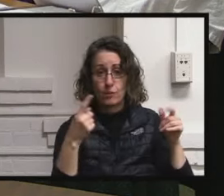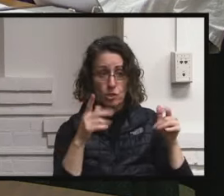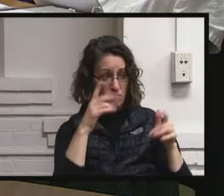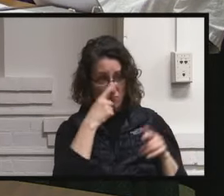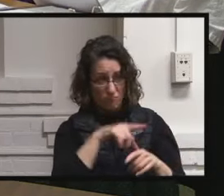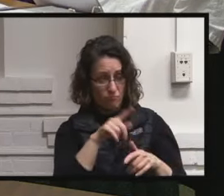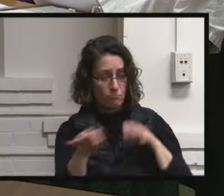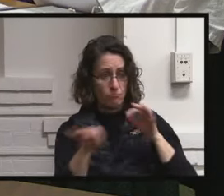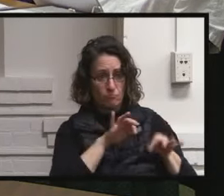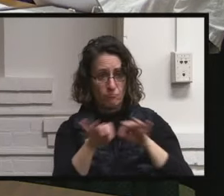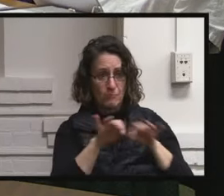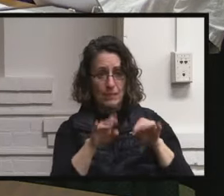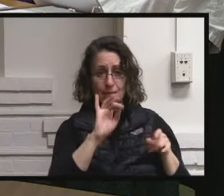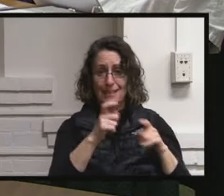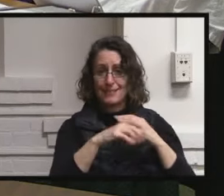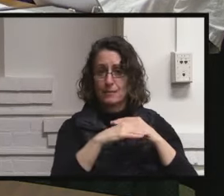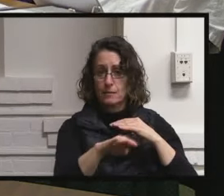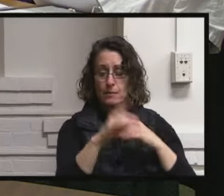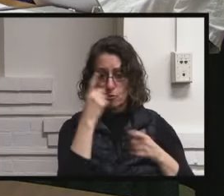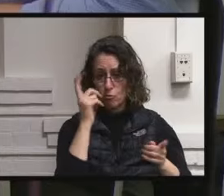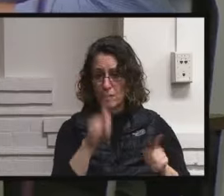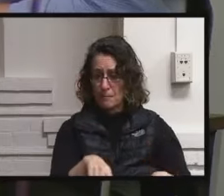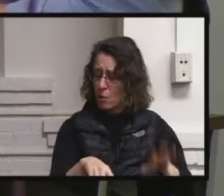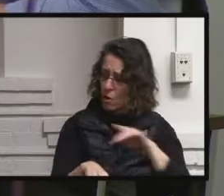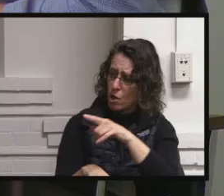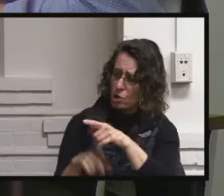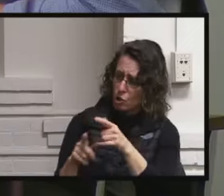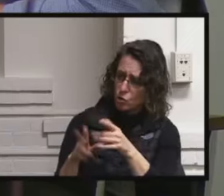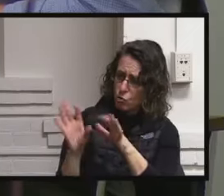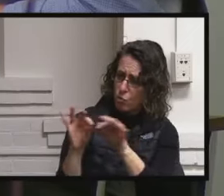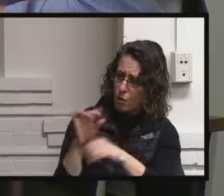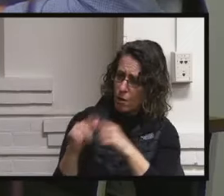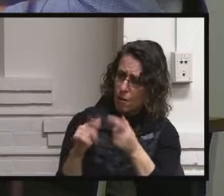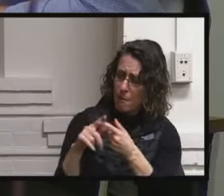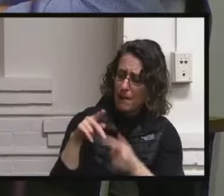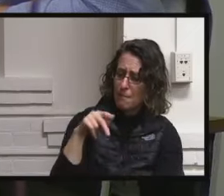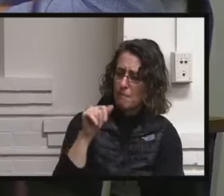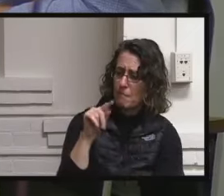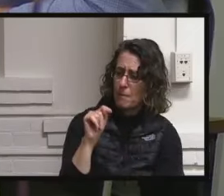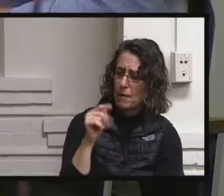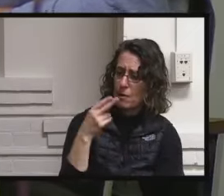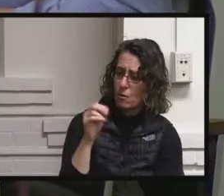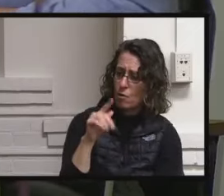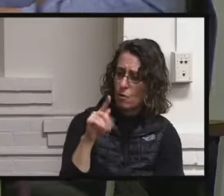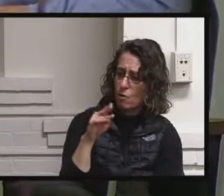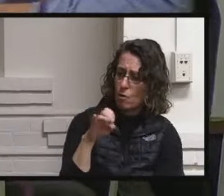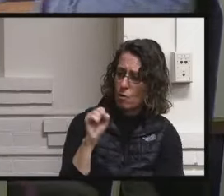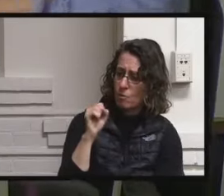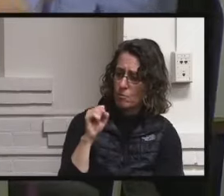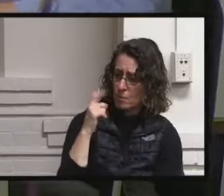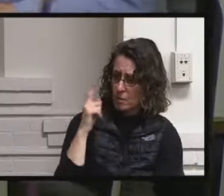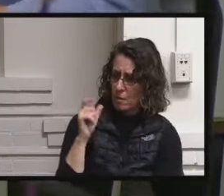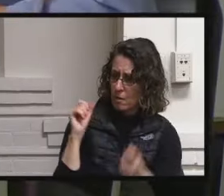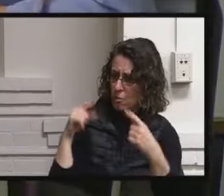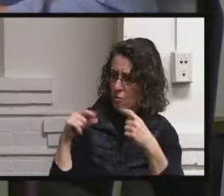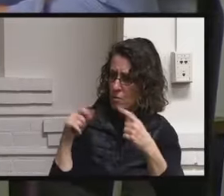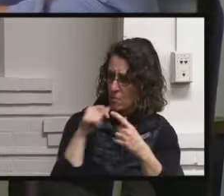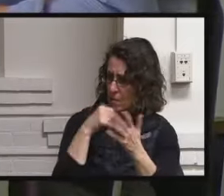ask, did you mention the recent correspondence from Pat Moulton, Secretary Moulton? Please. Really? Yeah. Oh, man, this is...